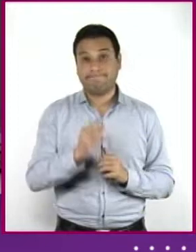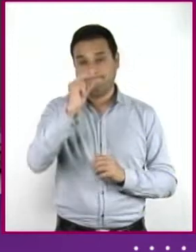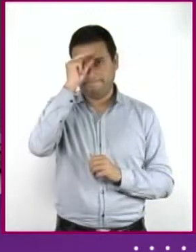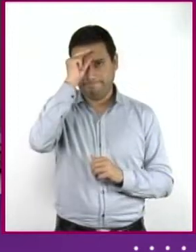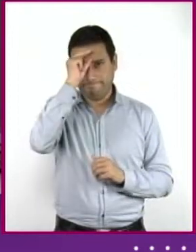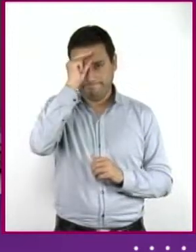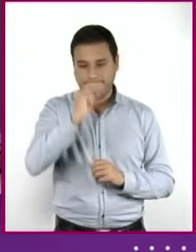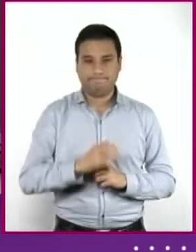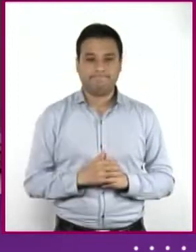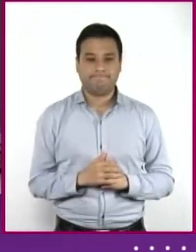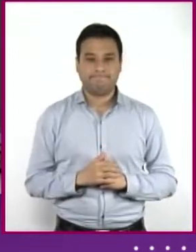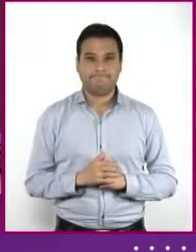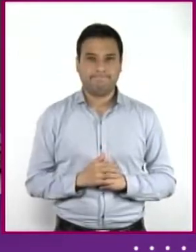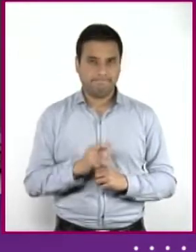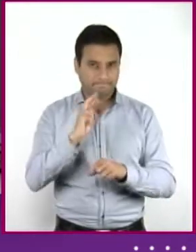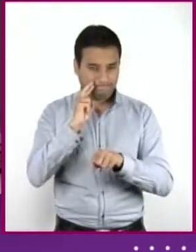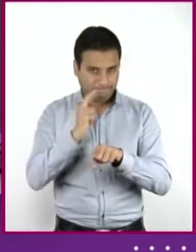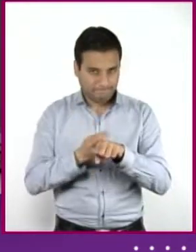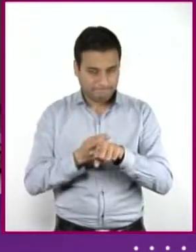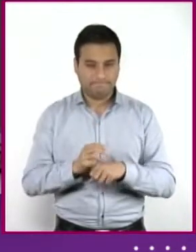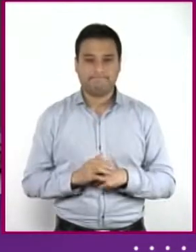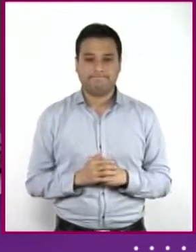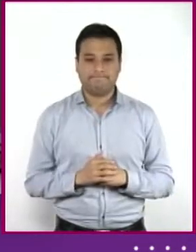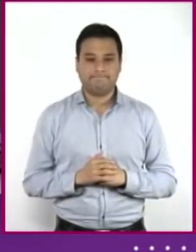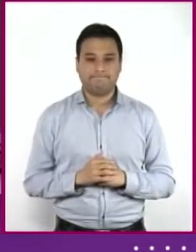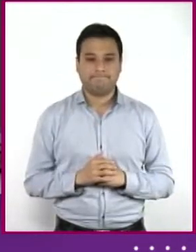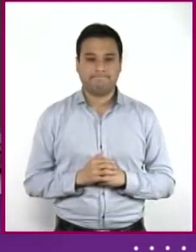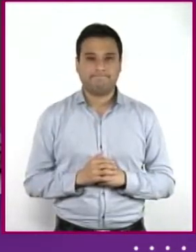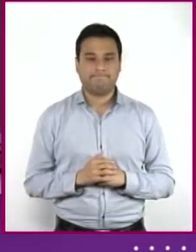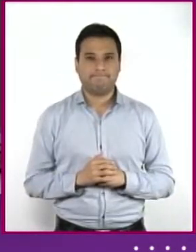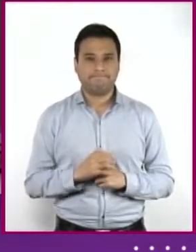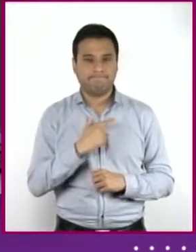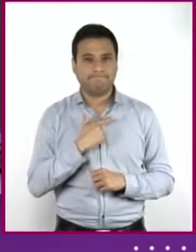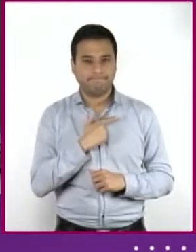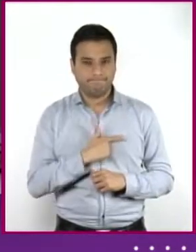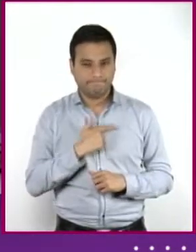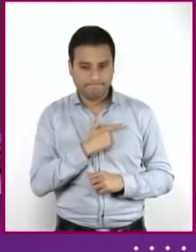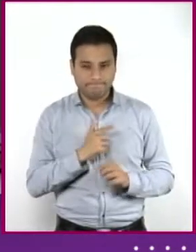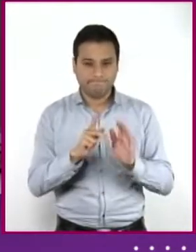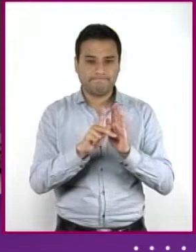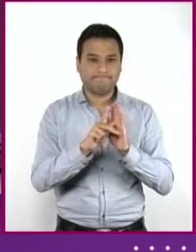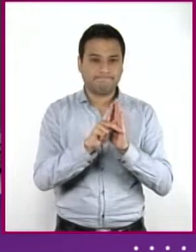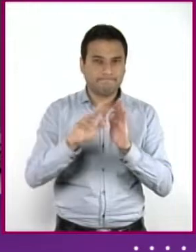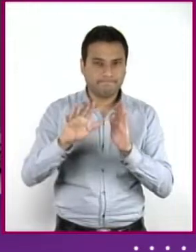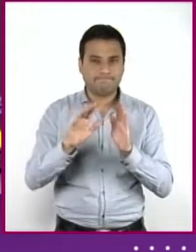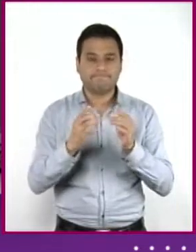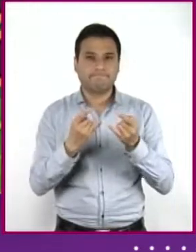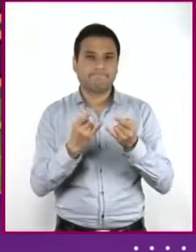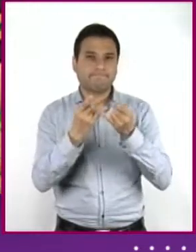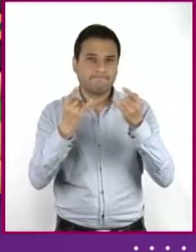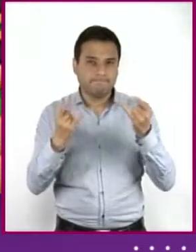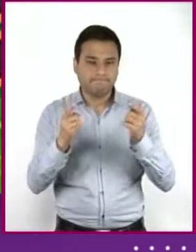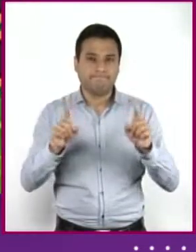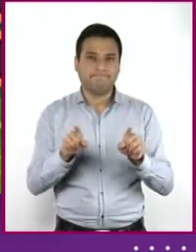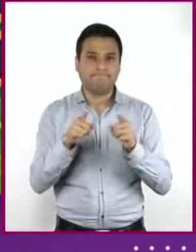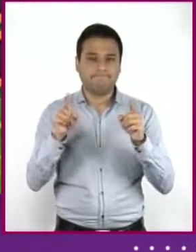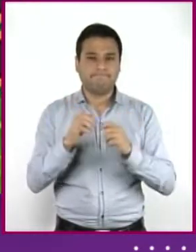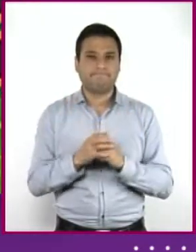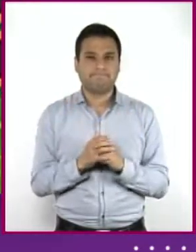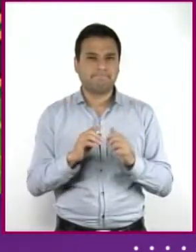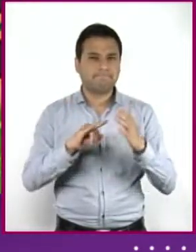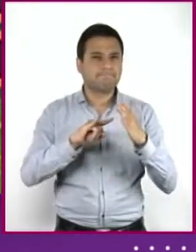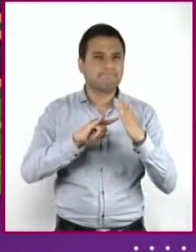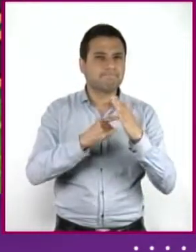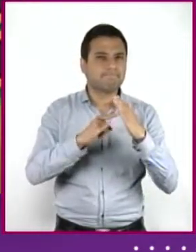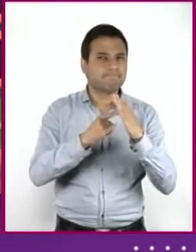Intelligent. Responsible. Must like journalism, music, and history. What is the time schedule